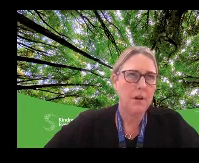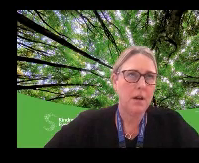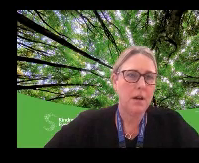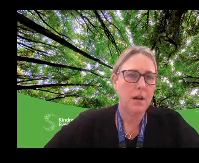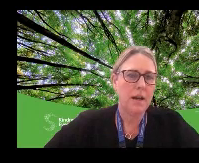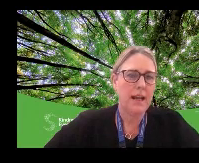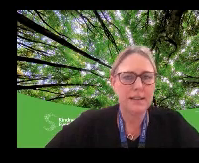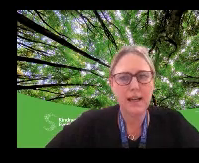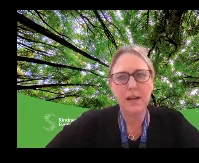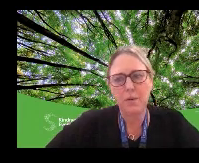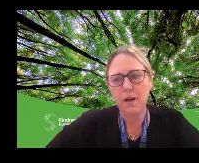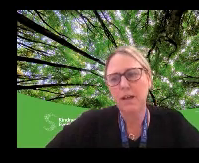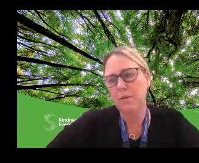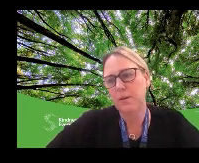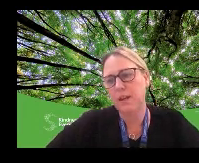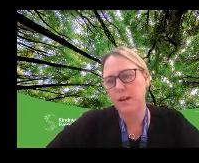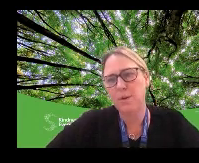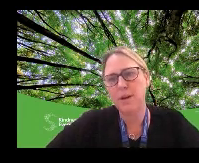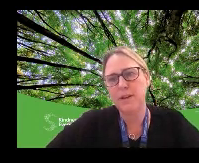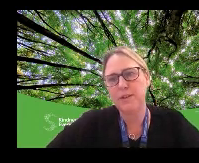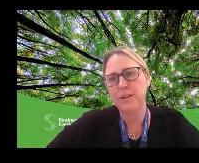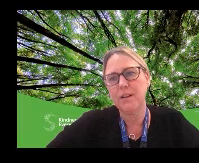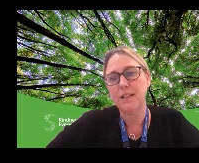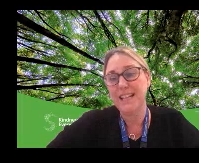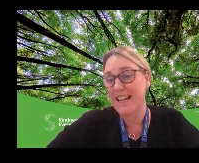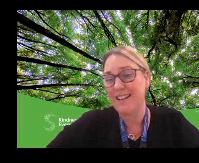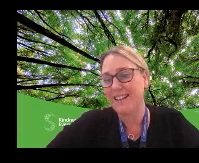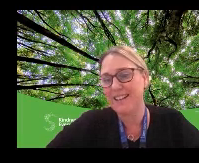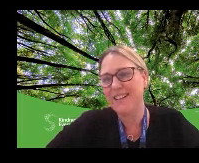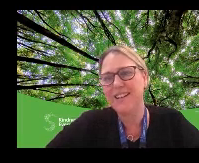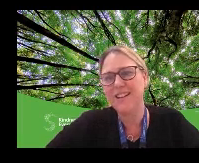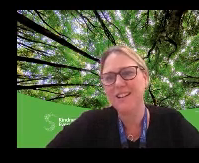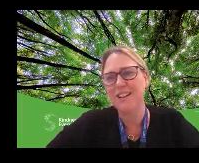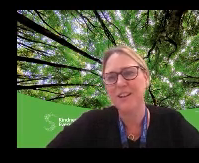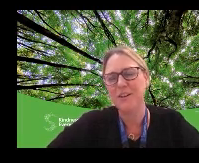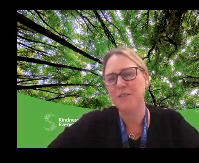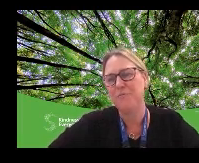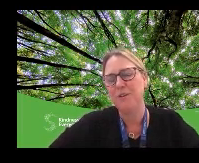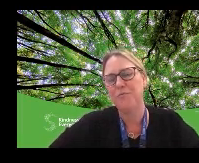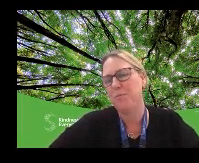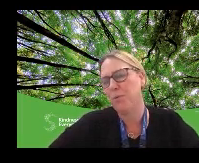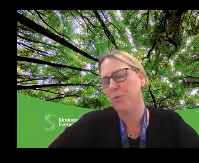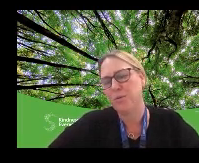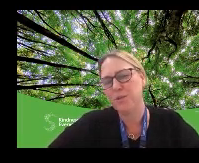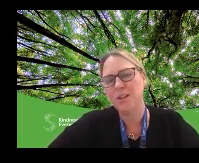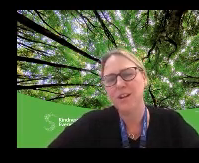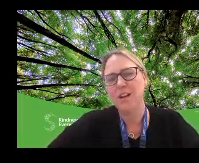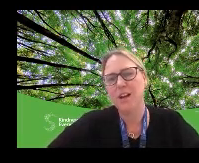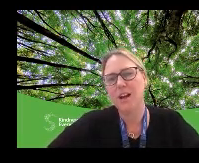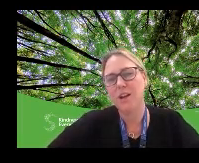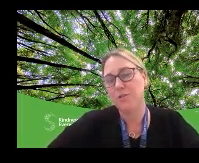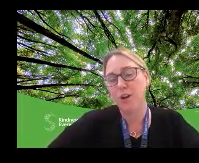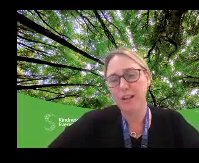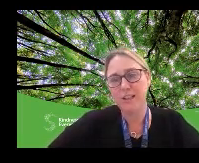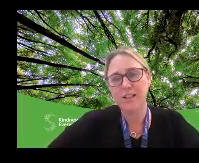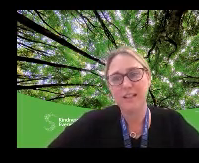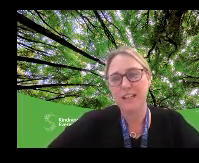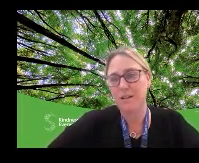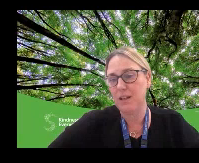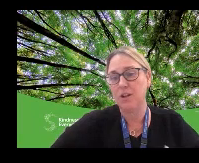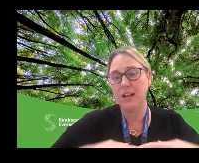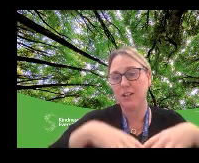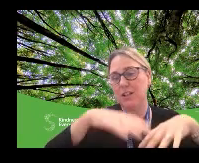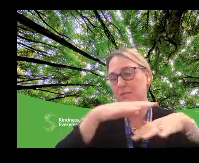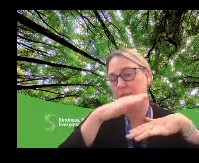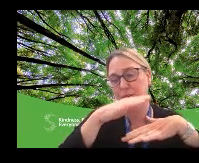of an LSA working with the young person daily can report, could write,